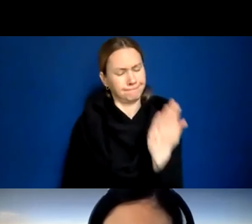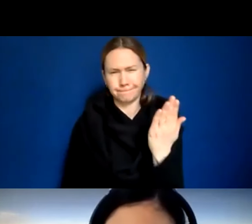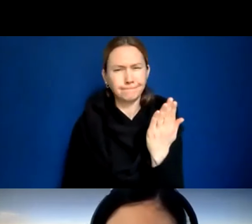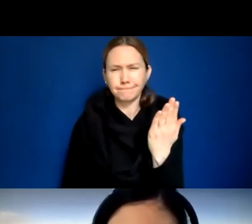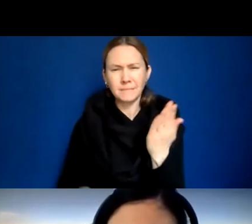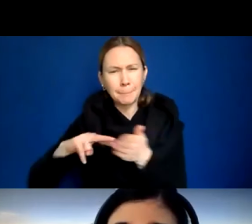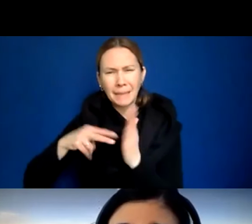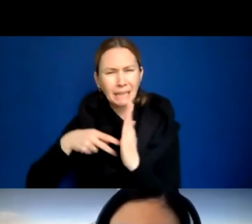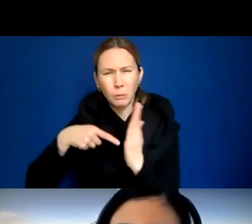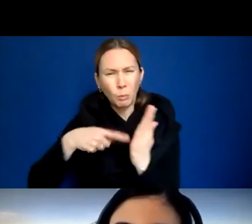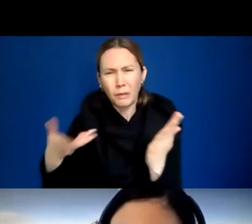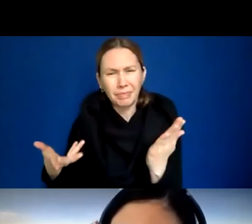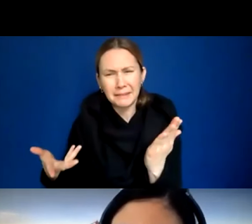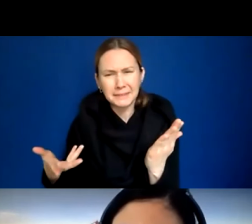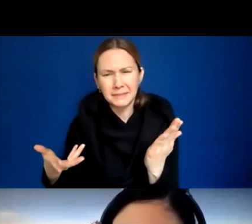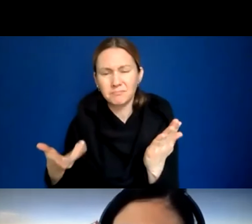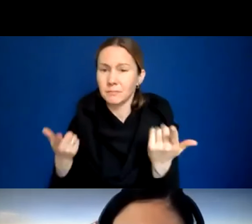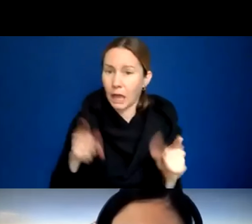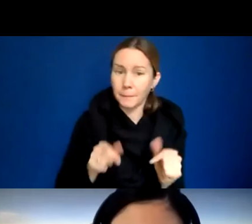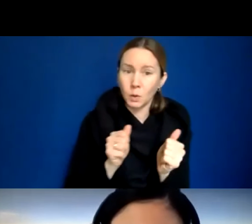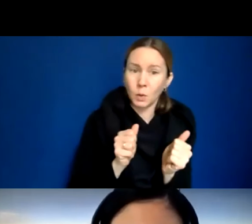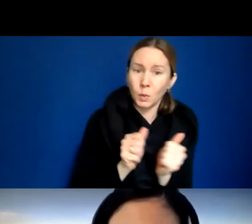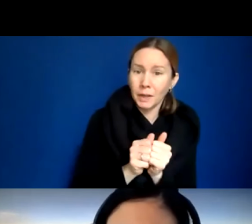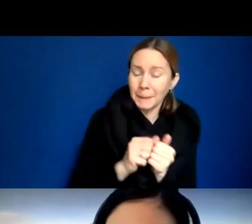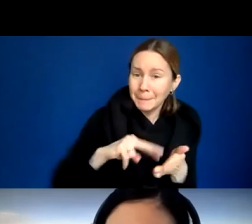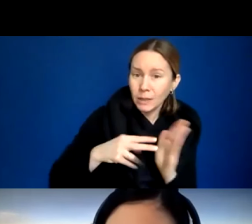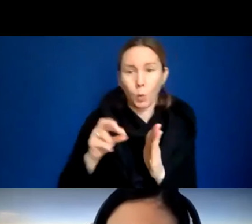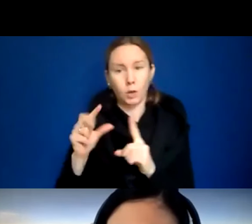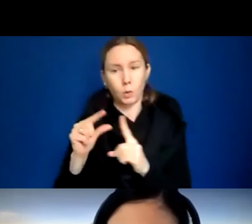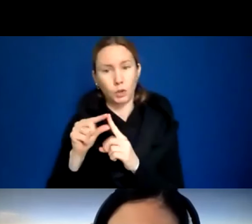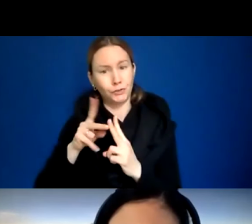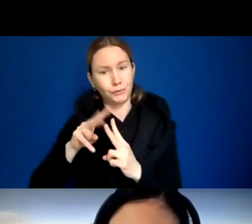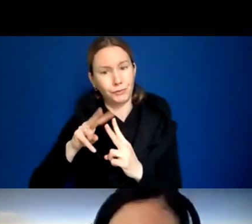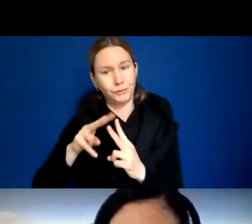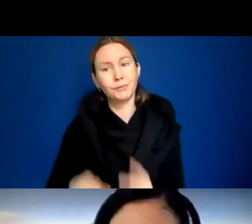of that object, and it can also happen with words. They can lose the meaning of words.